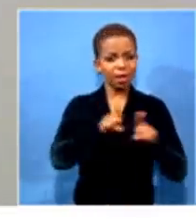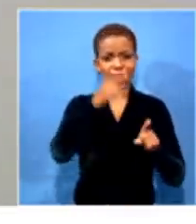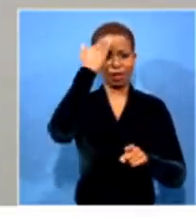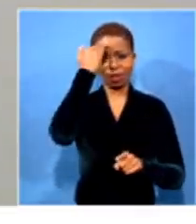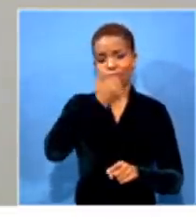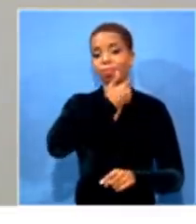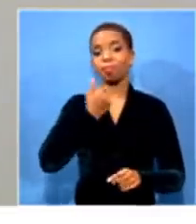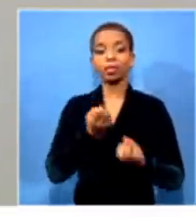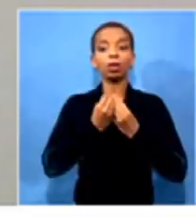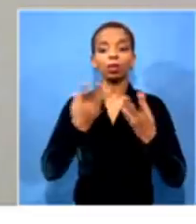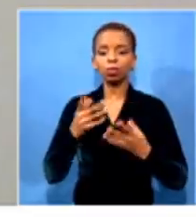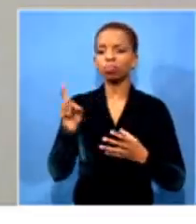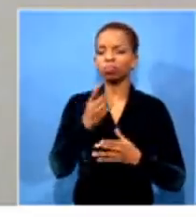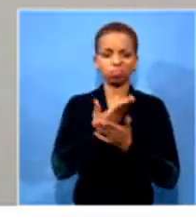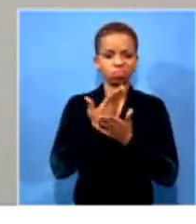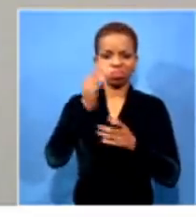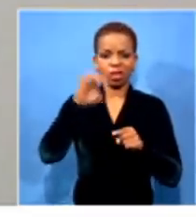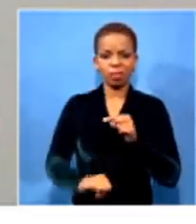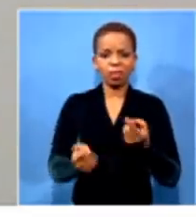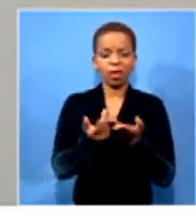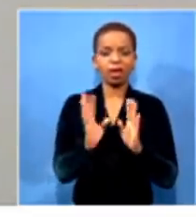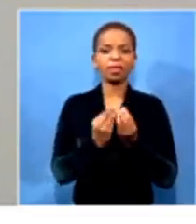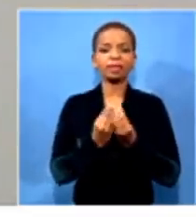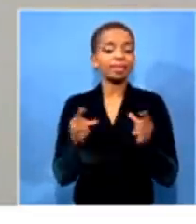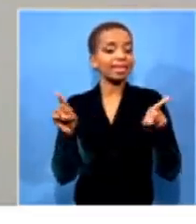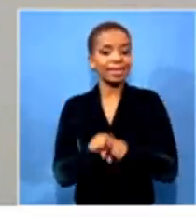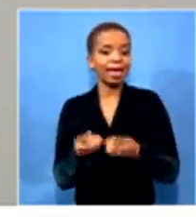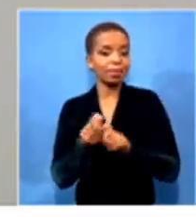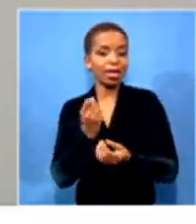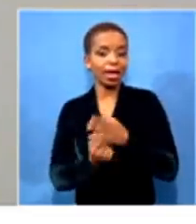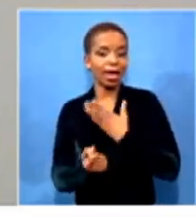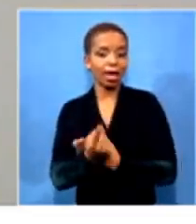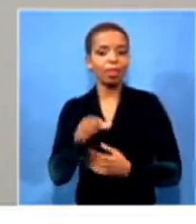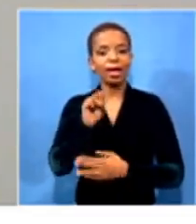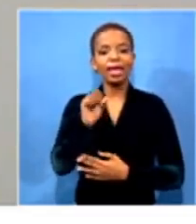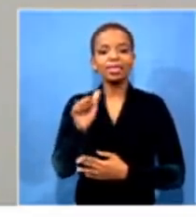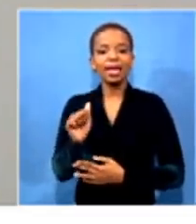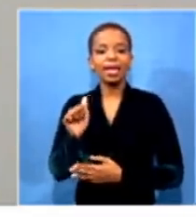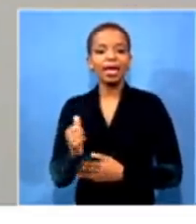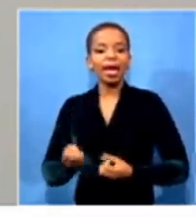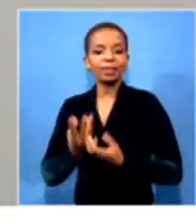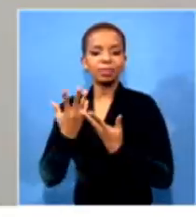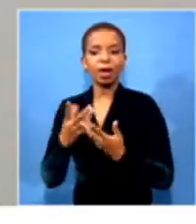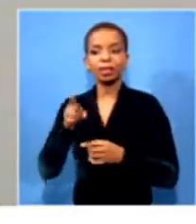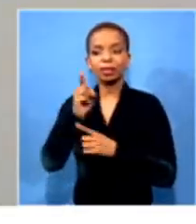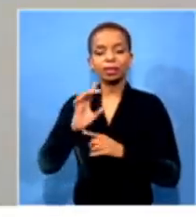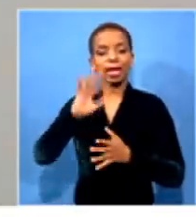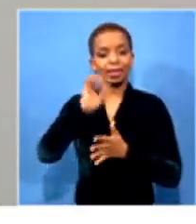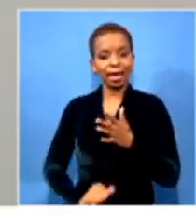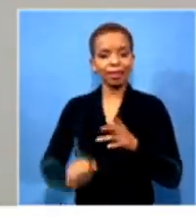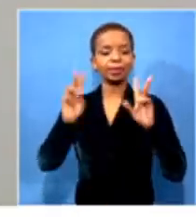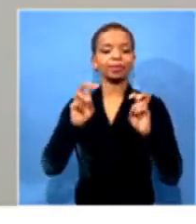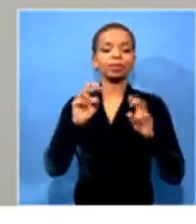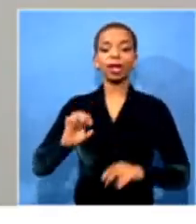will pick this up much later on. Same thing with this SA Express tax situation. The employees would have at some point in time noticed that